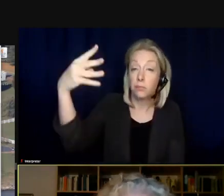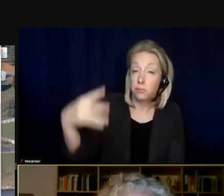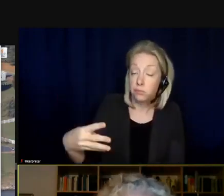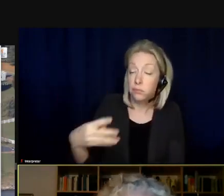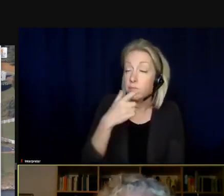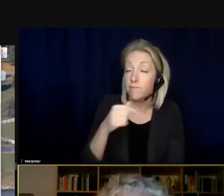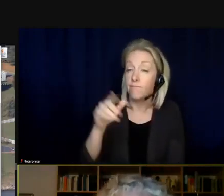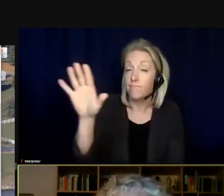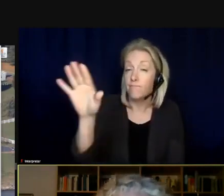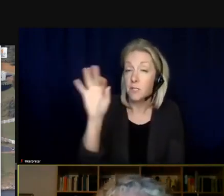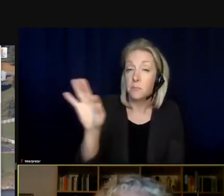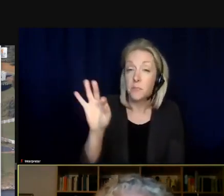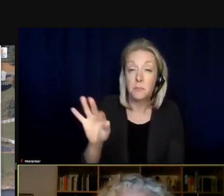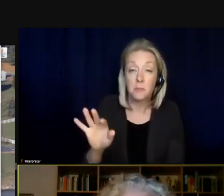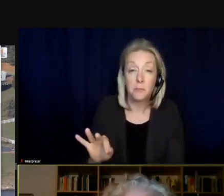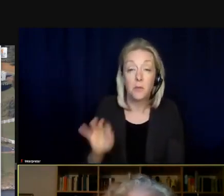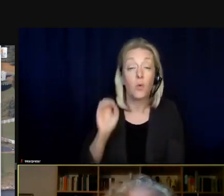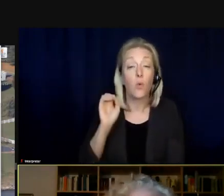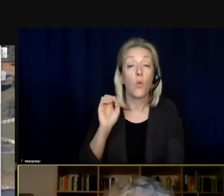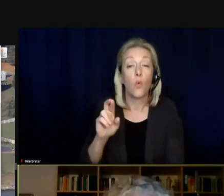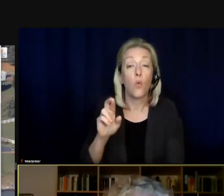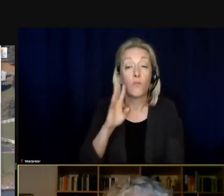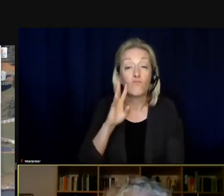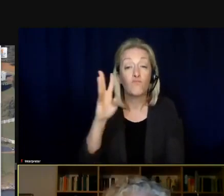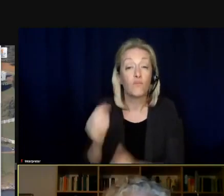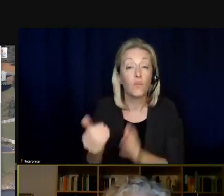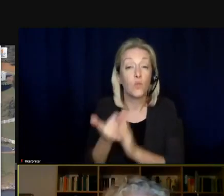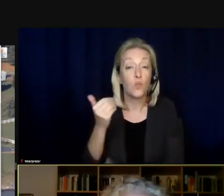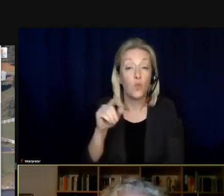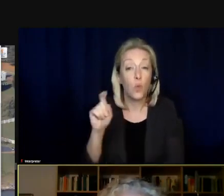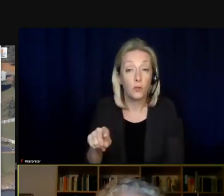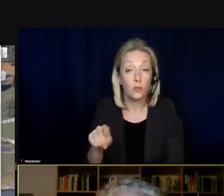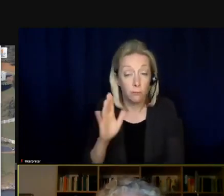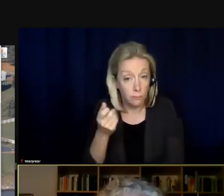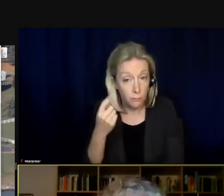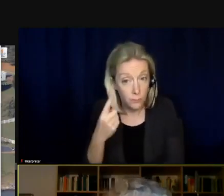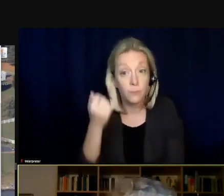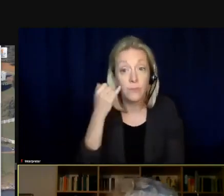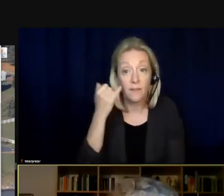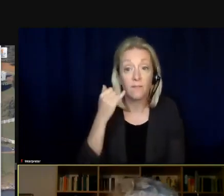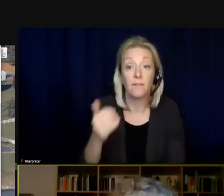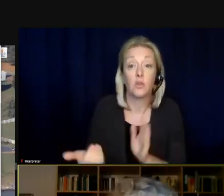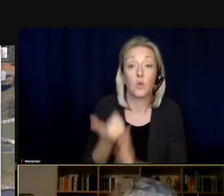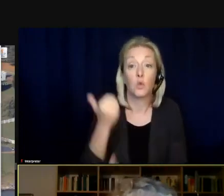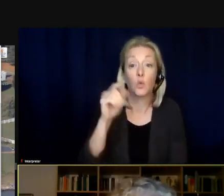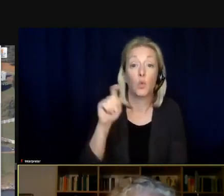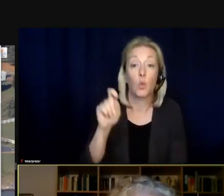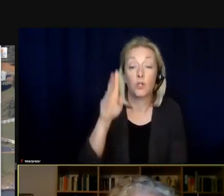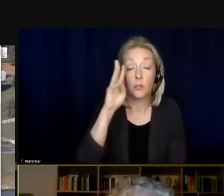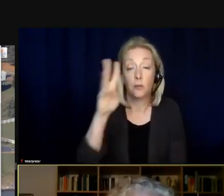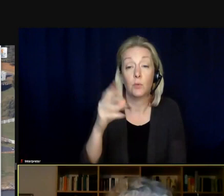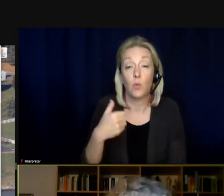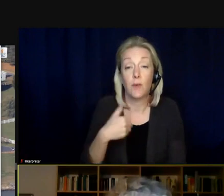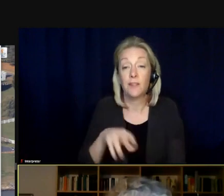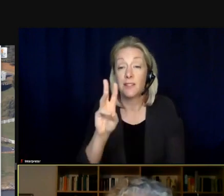can make new questions. Now, when you make new questions, you have 6 options of